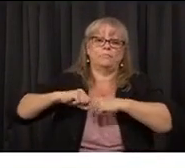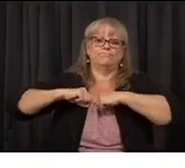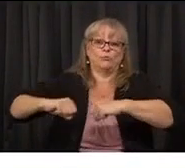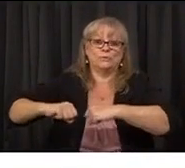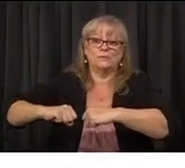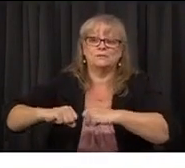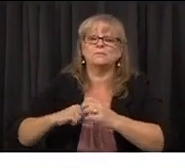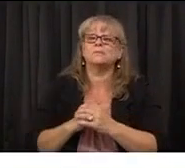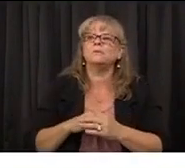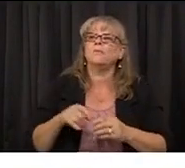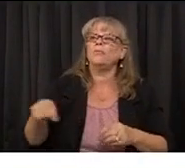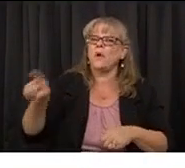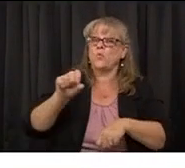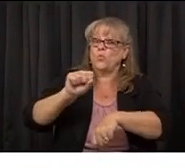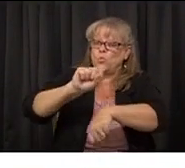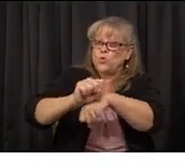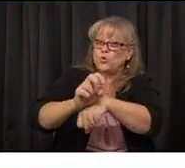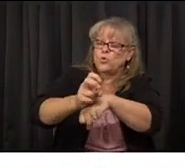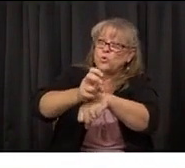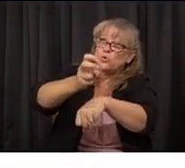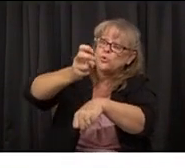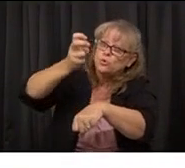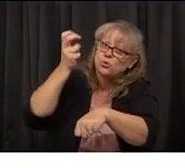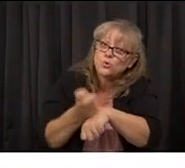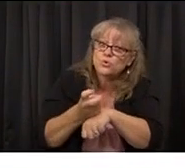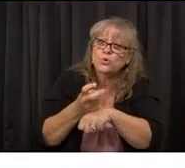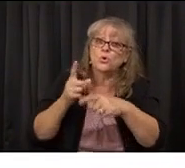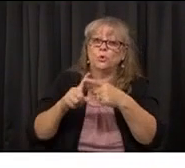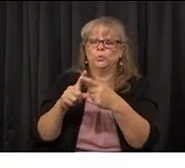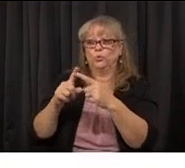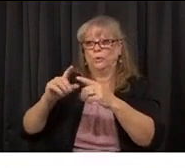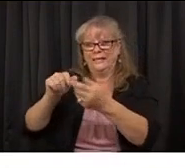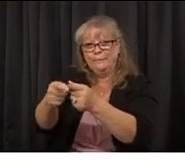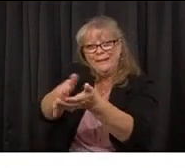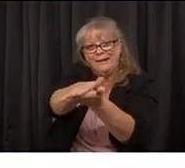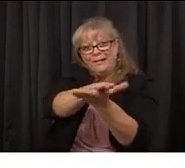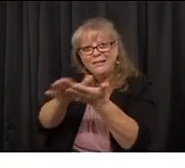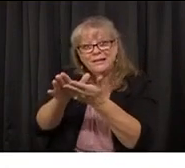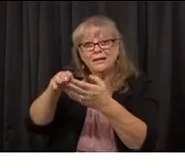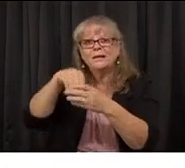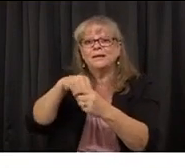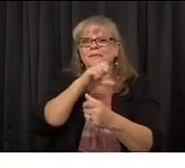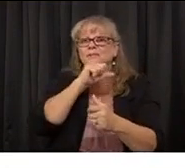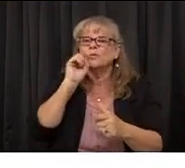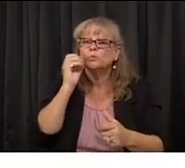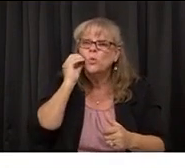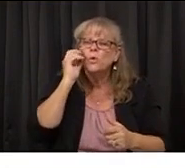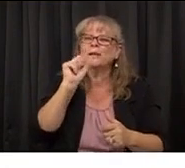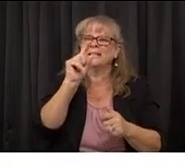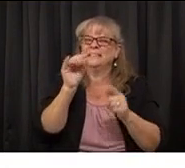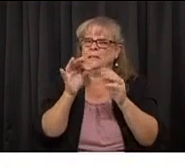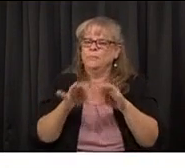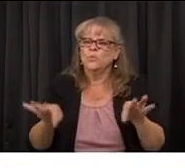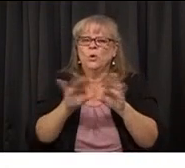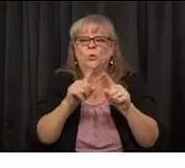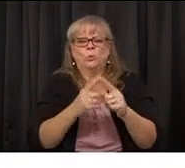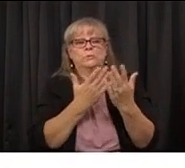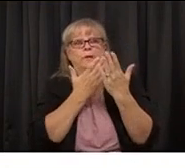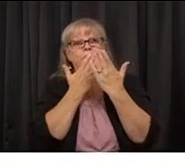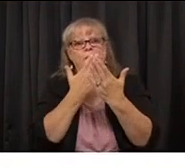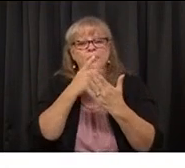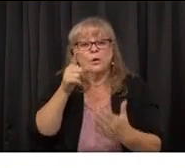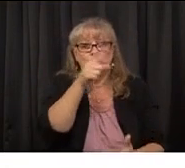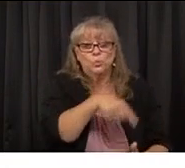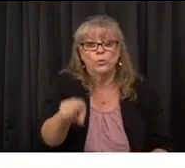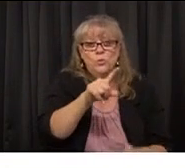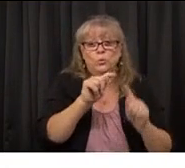and physically. We know it's hard on everybody, but it's really important work, and I want to thank those that are doing it. It's really important